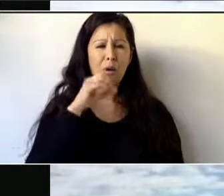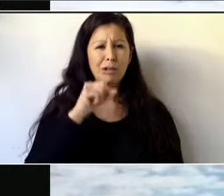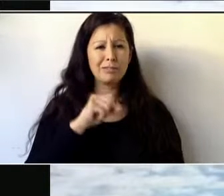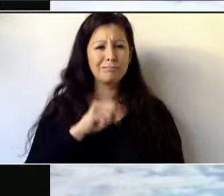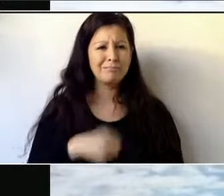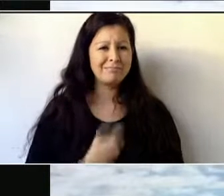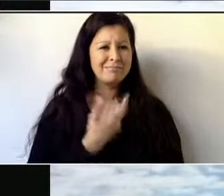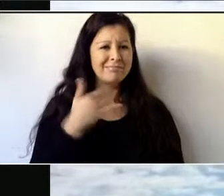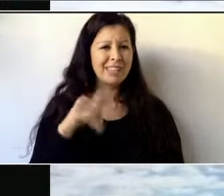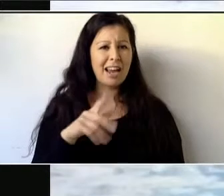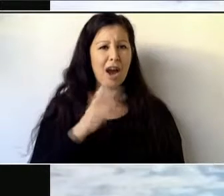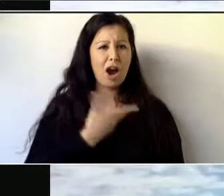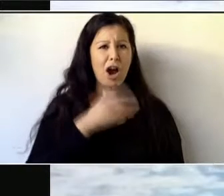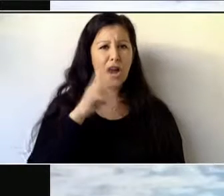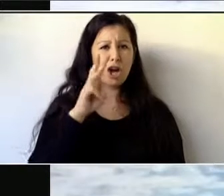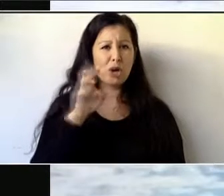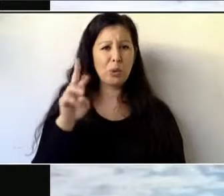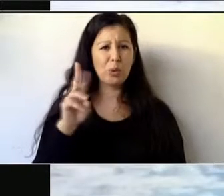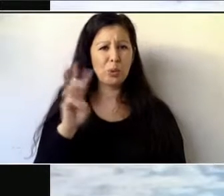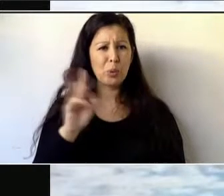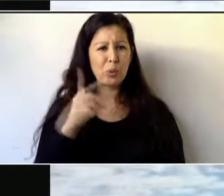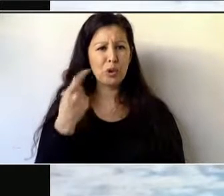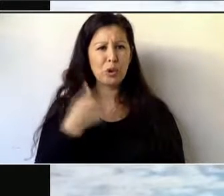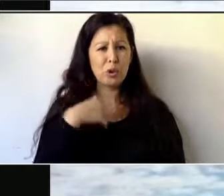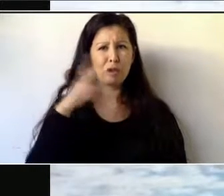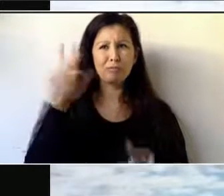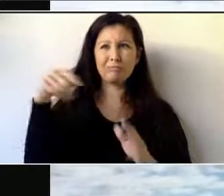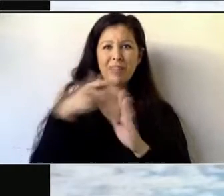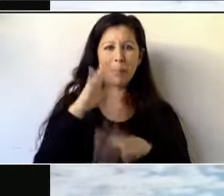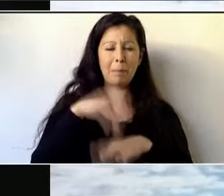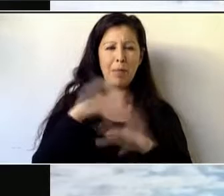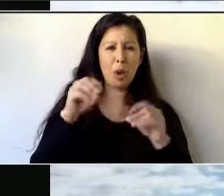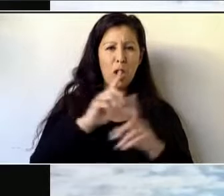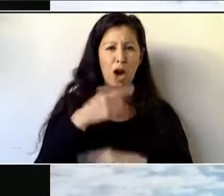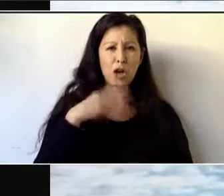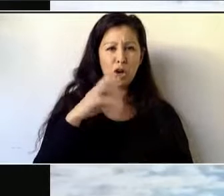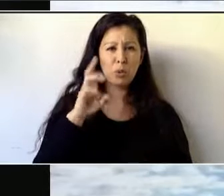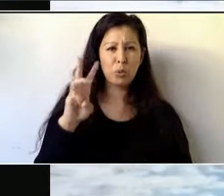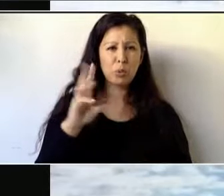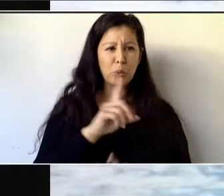where do our crew go when we shoot in the middle of the ocean?